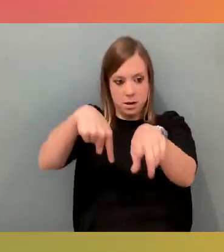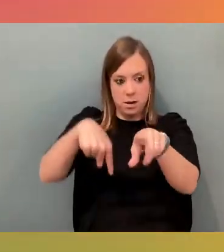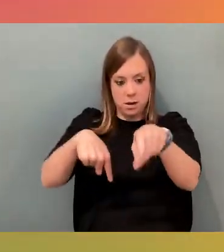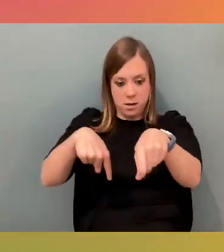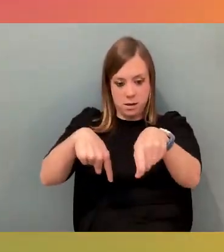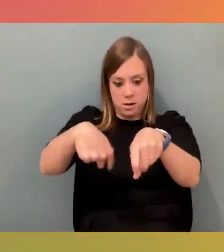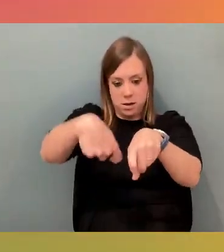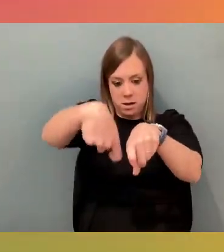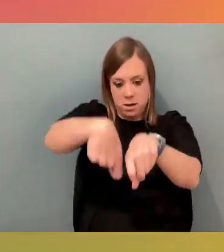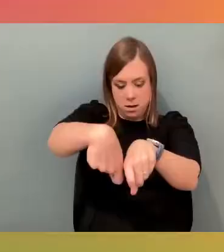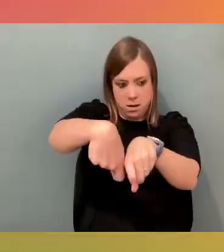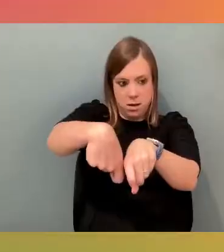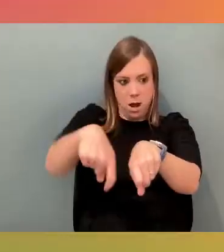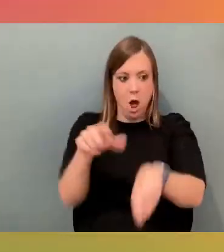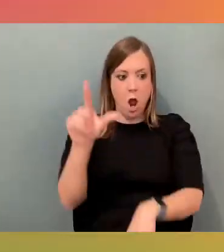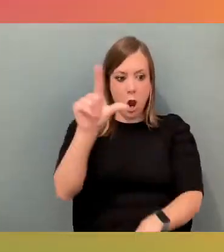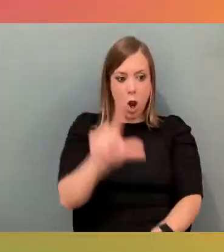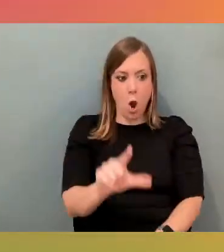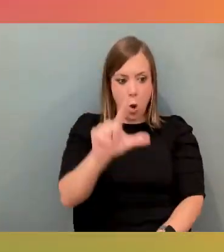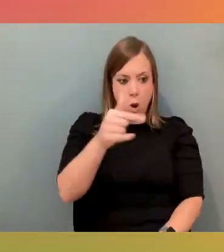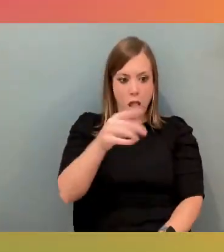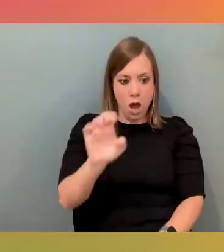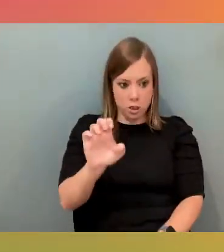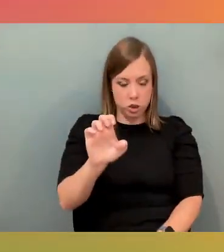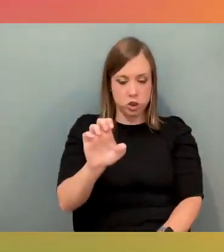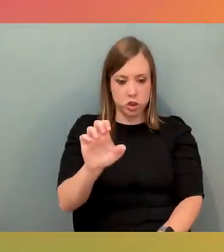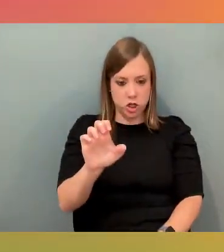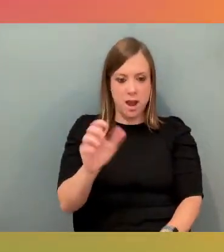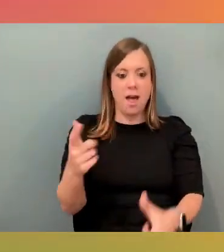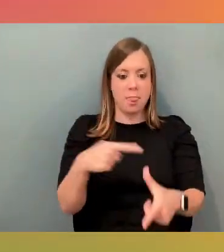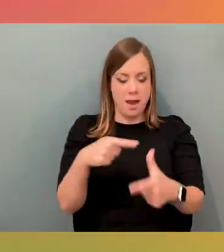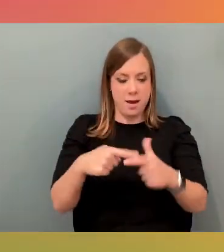and add that shoulder stretch, 1 breath.